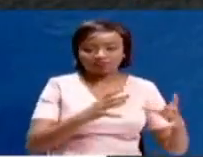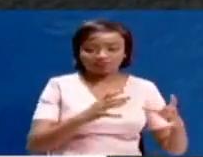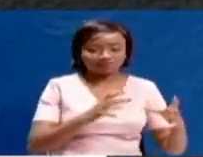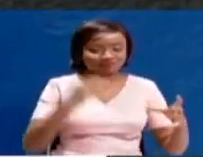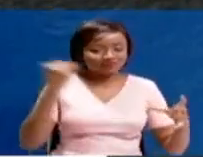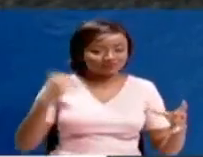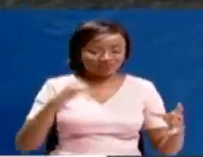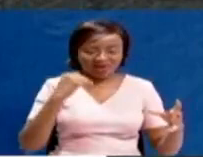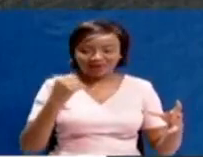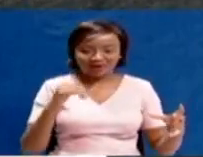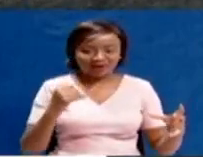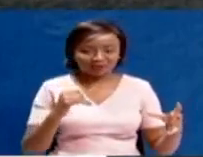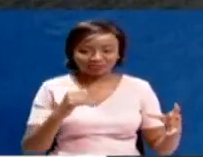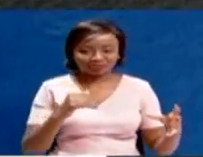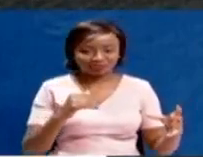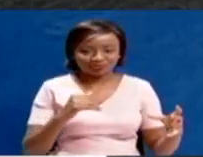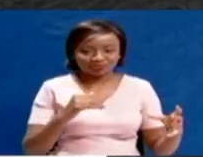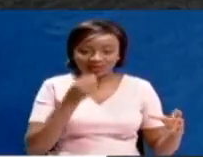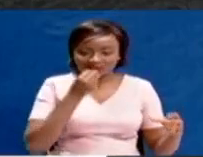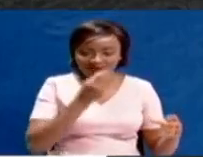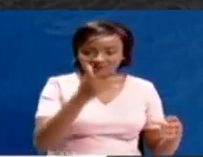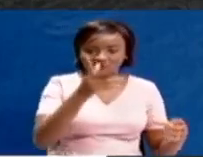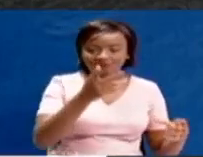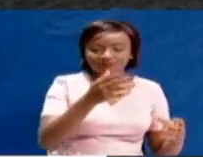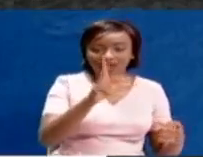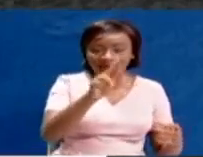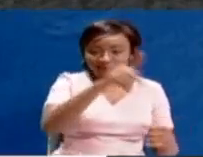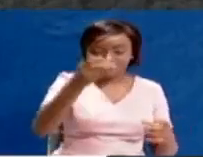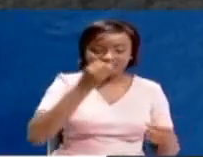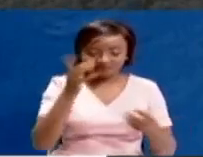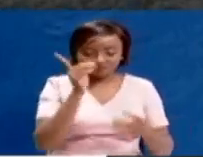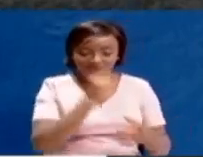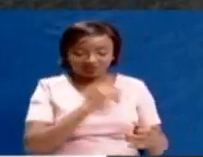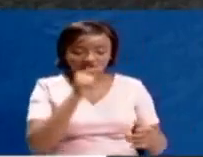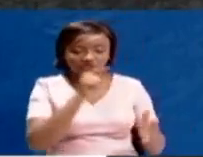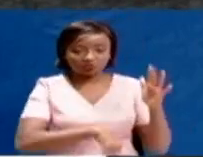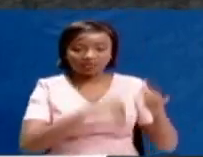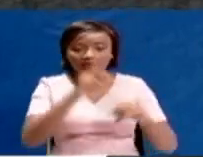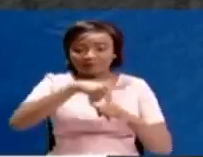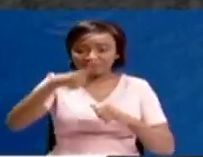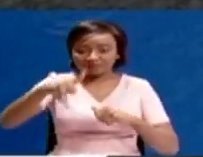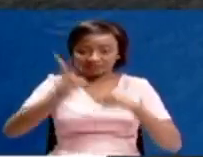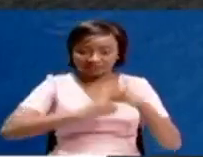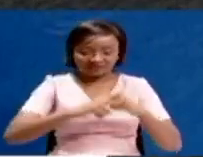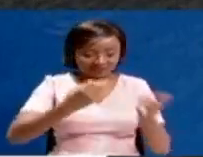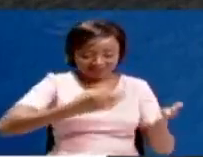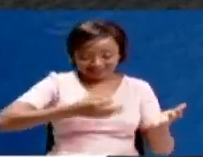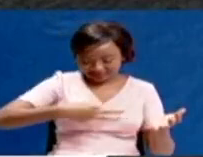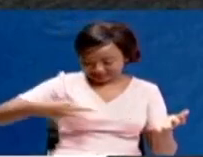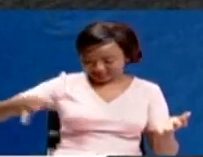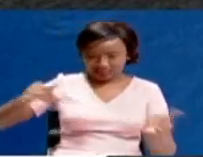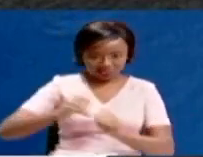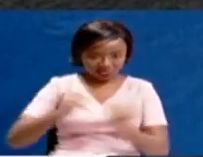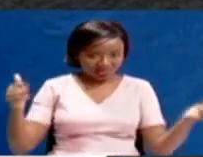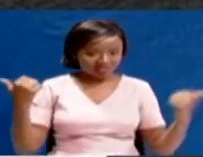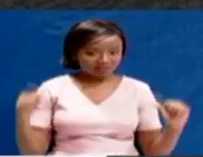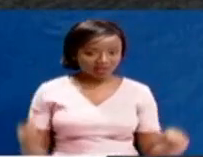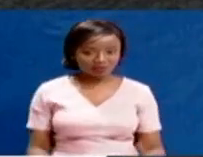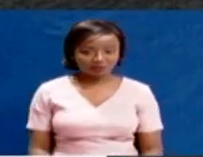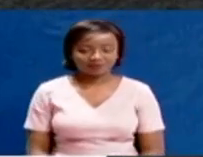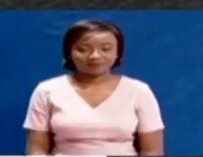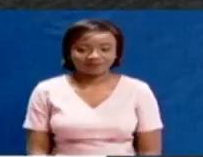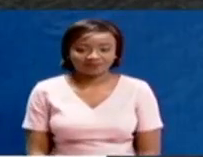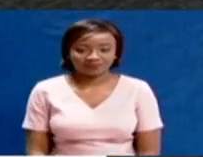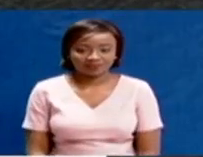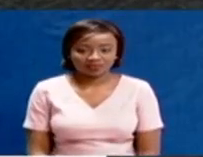also satisfy the Registrar, noting that the statutory form PP7 was not properly signed by authorized officials as